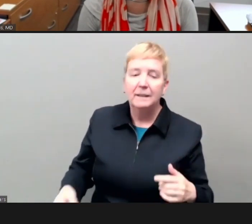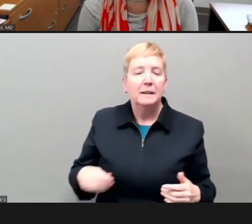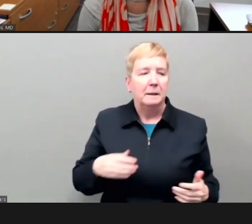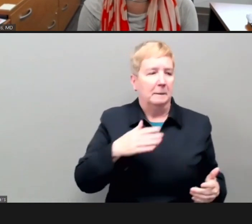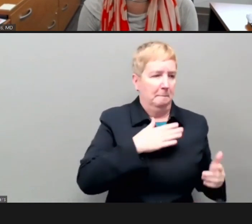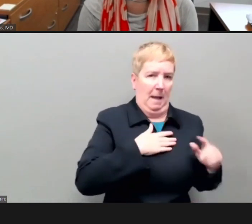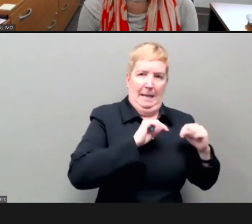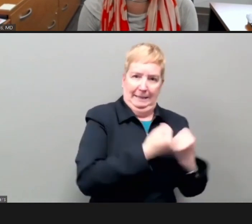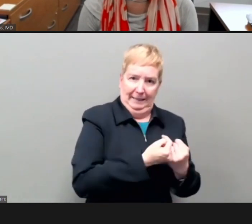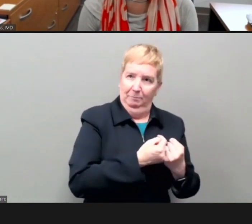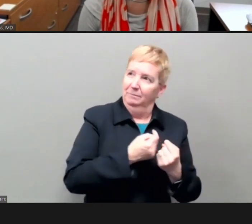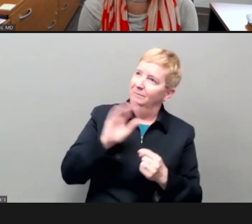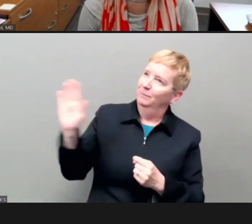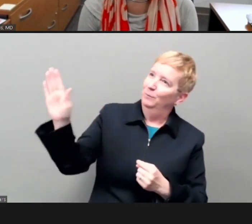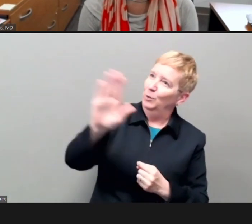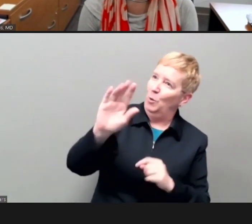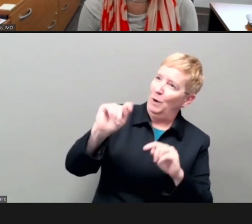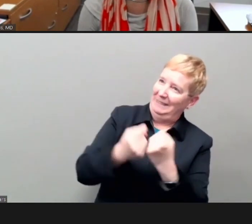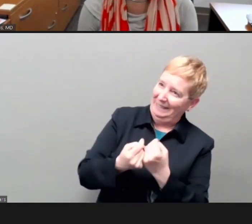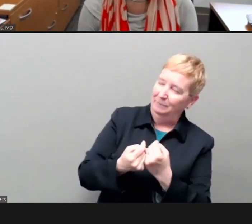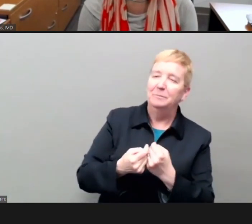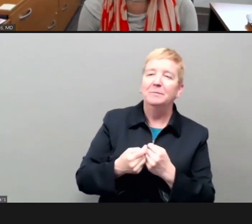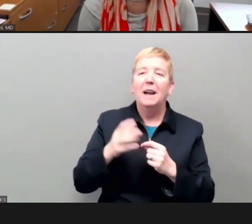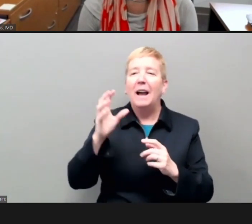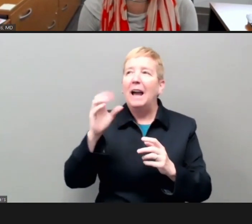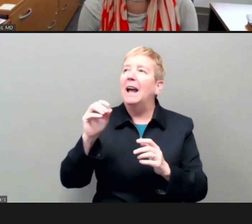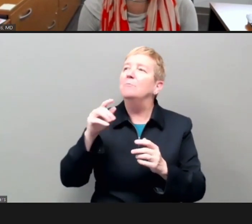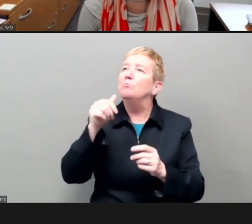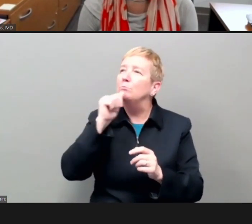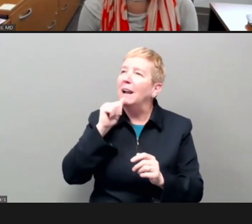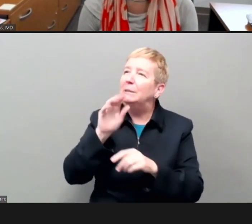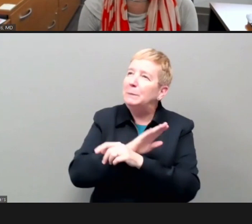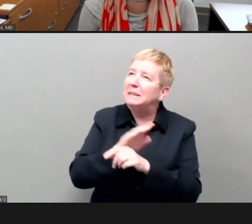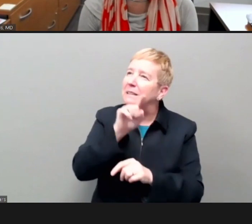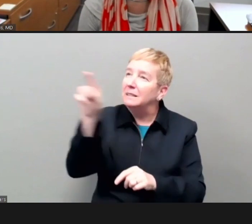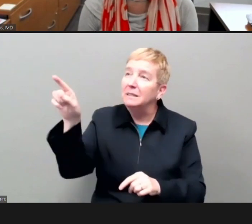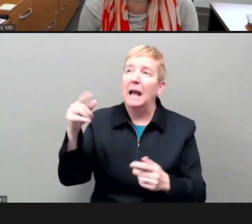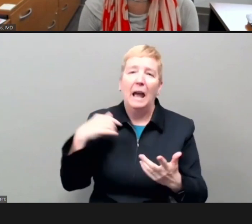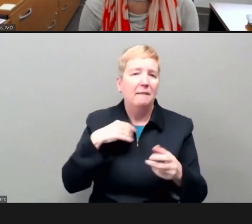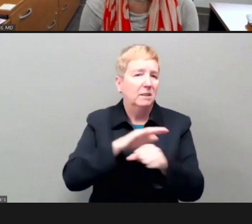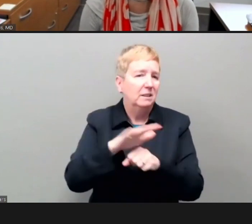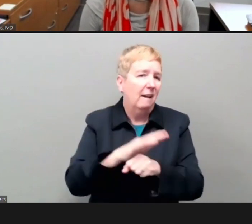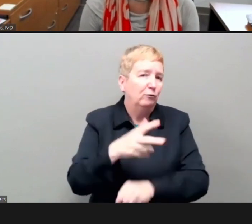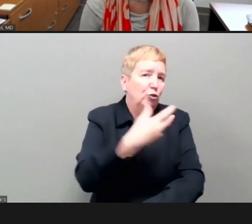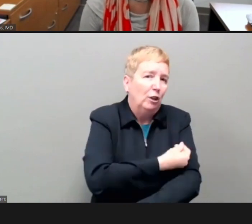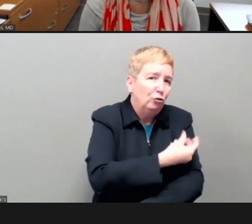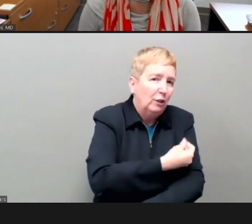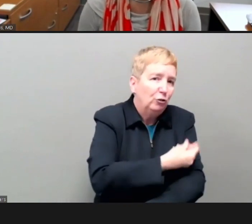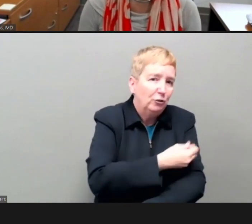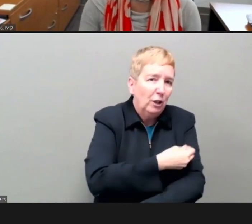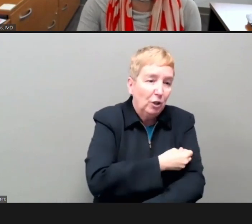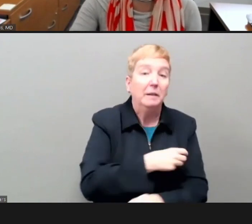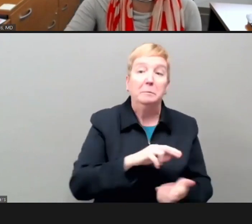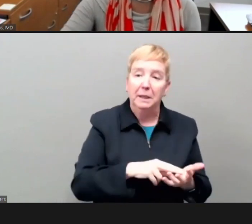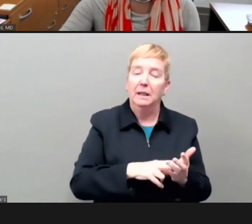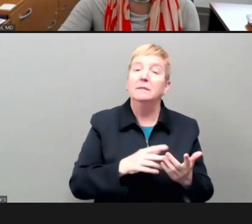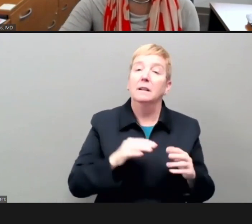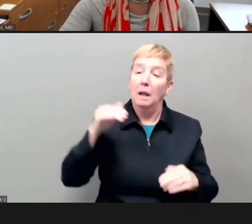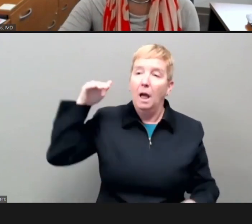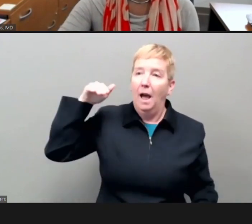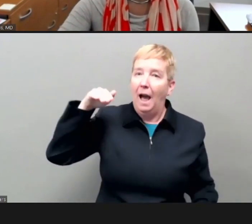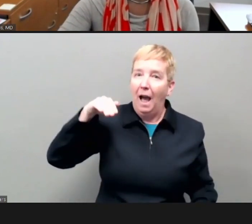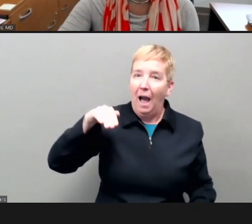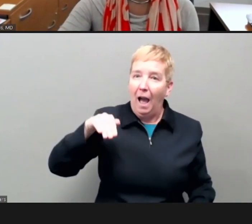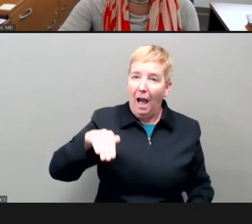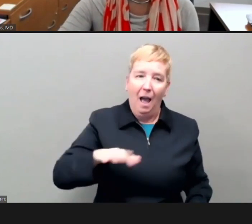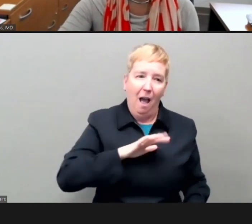and your private sector partners are getting enough shots in arms that we are continuing, right, to